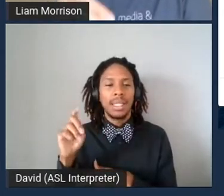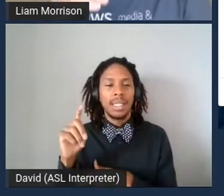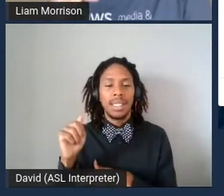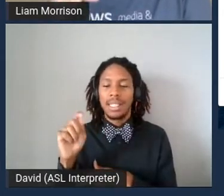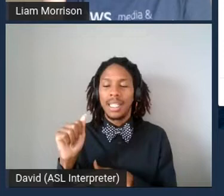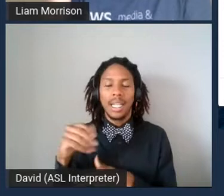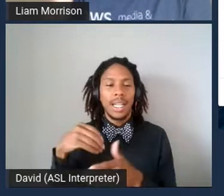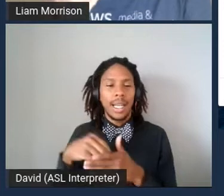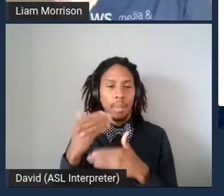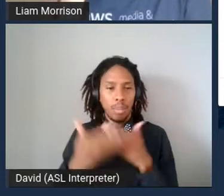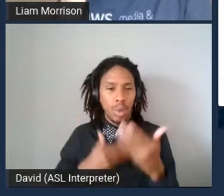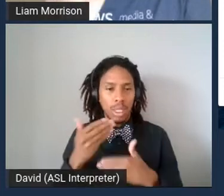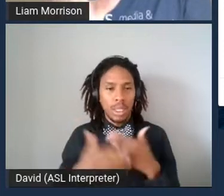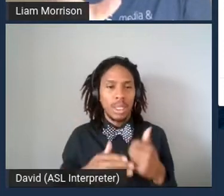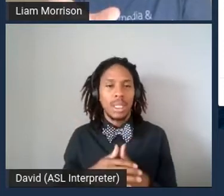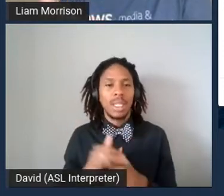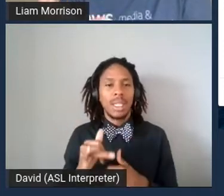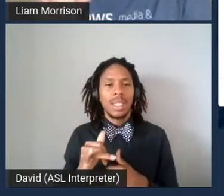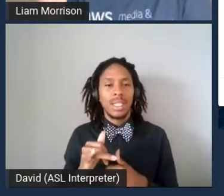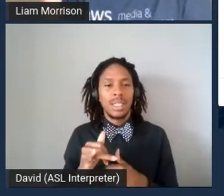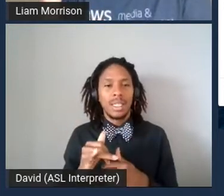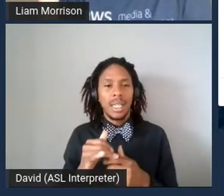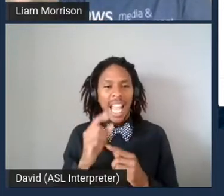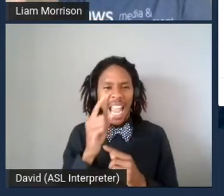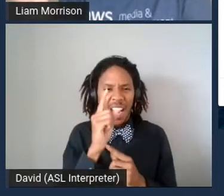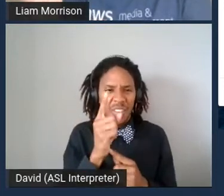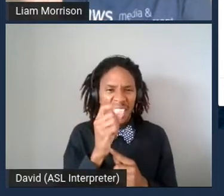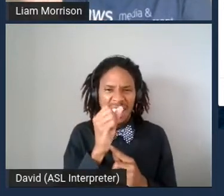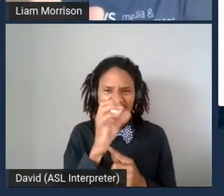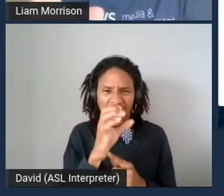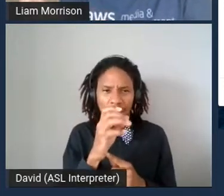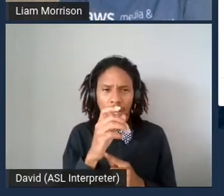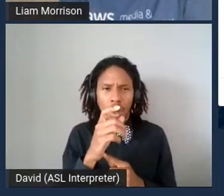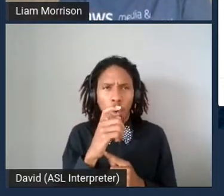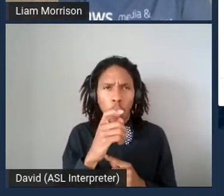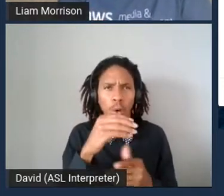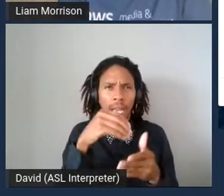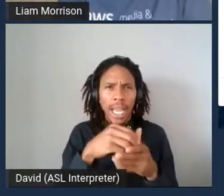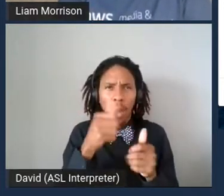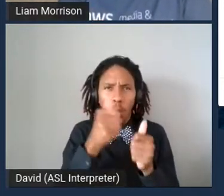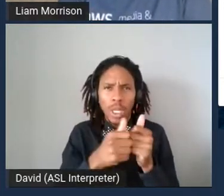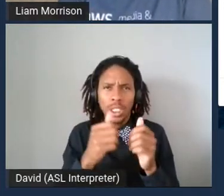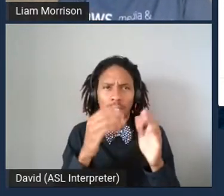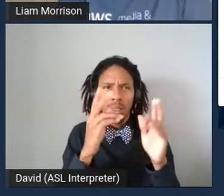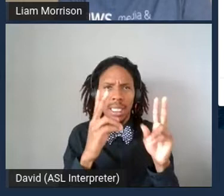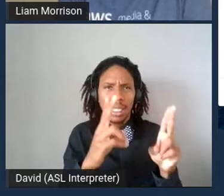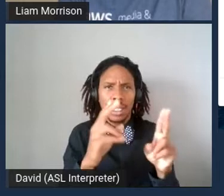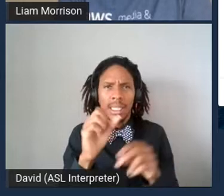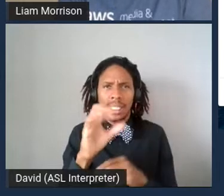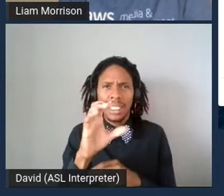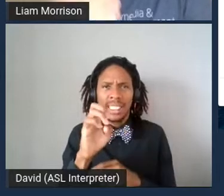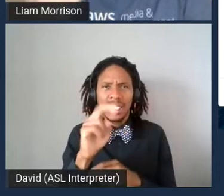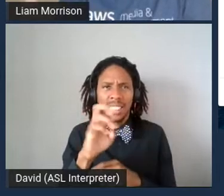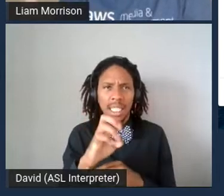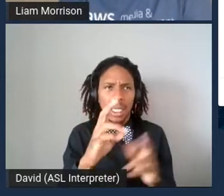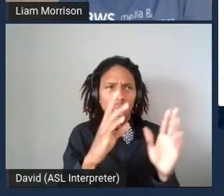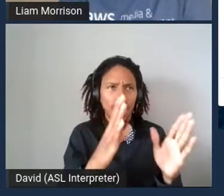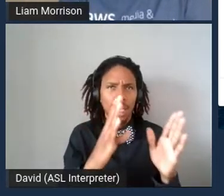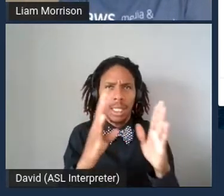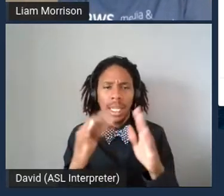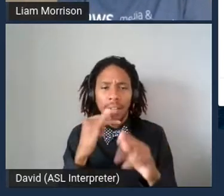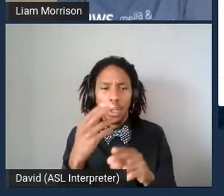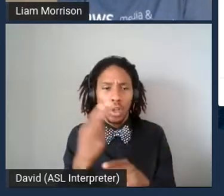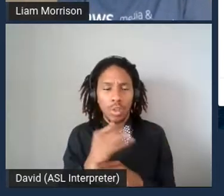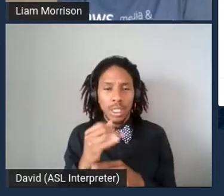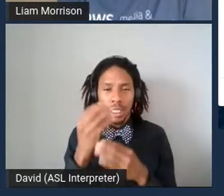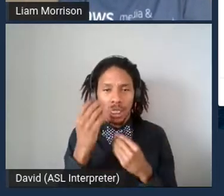That is second by second information on who's in what scene. So if you utilize this data,